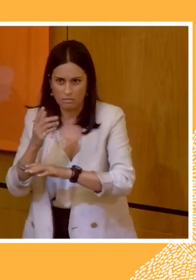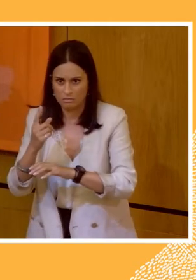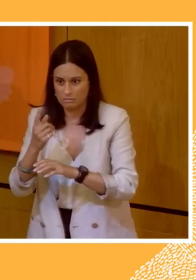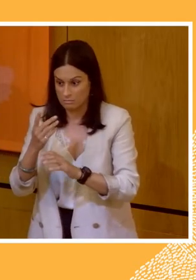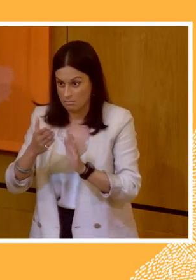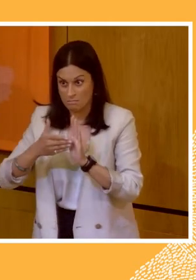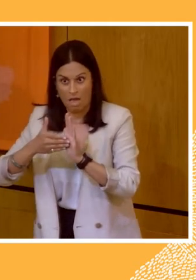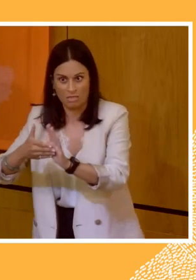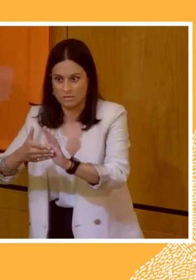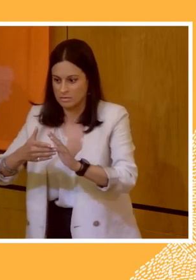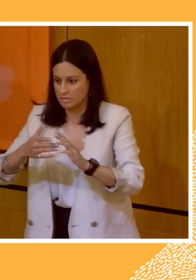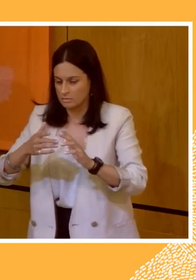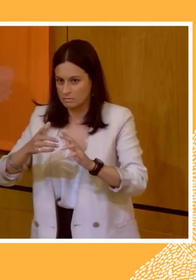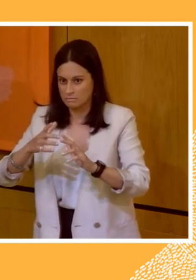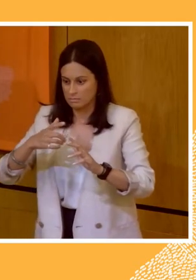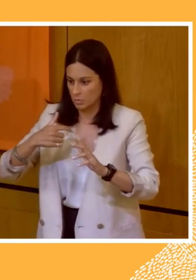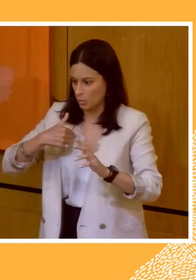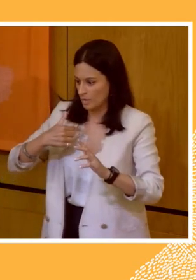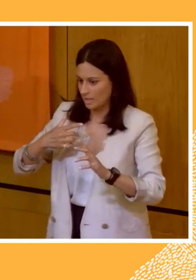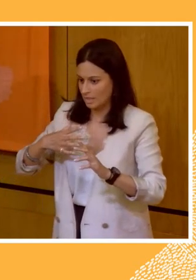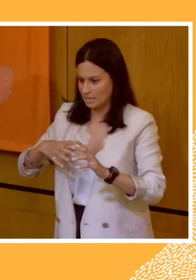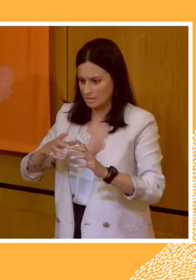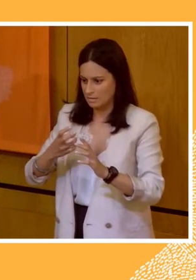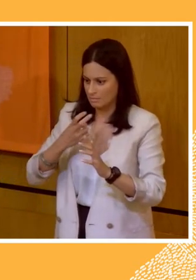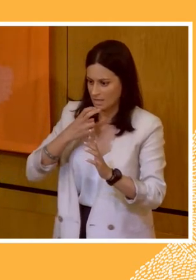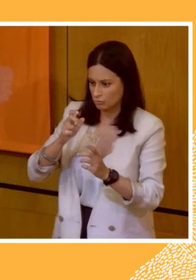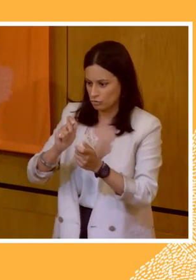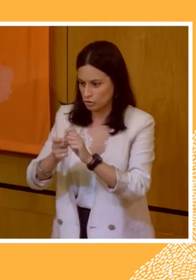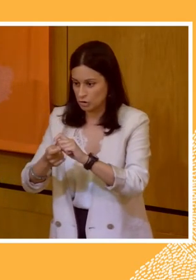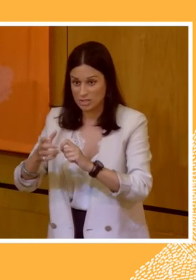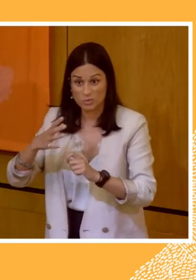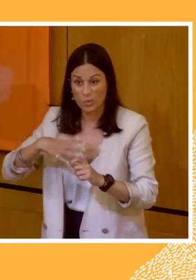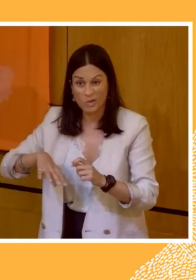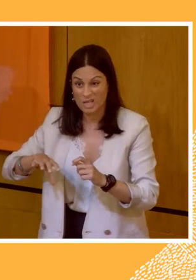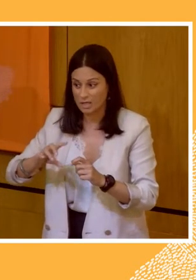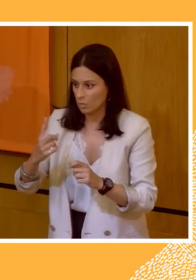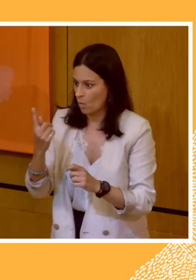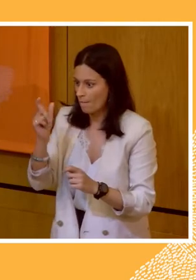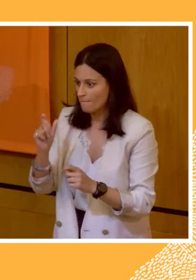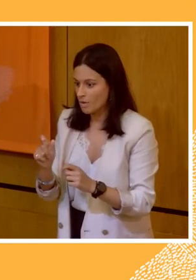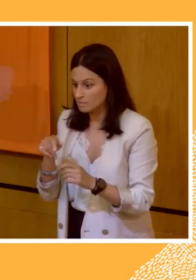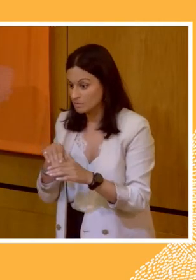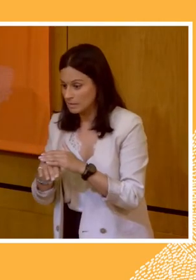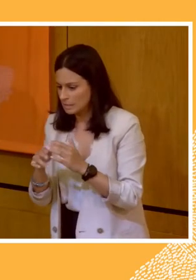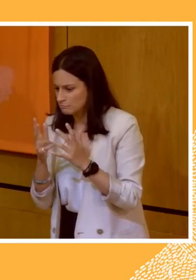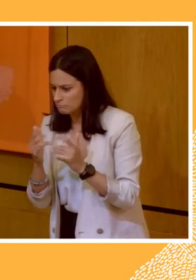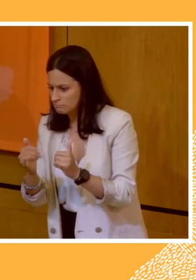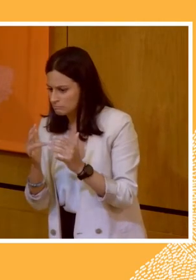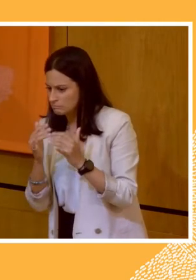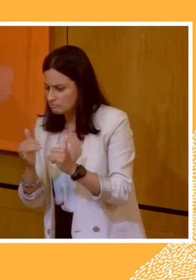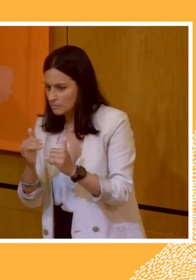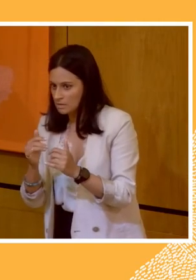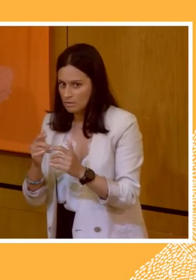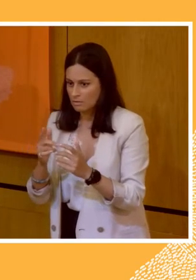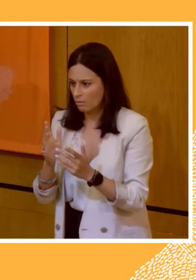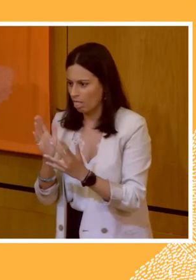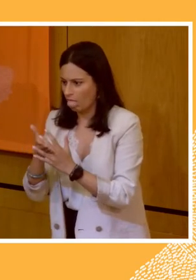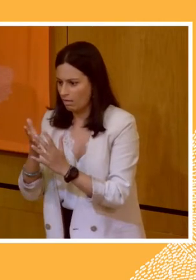months at a time, that didn't require a battery change, that didn't require someone being in the forest and disturbing the